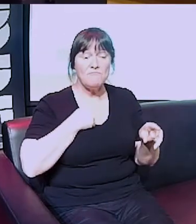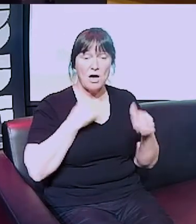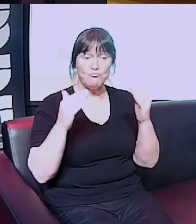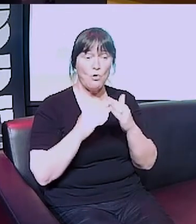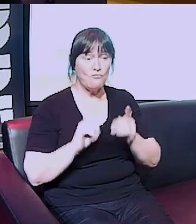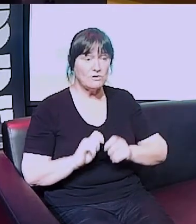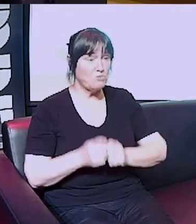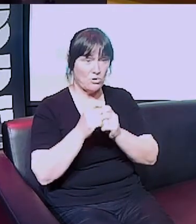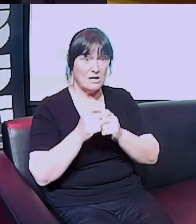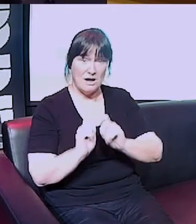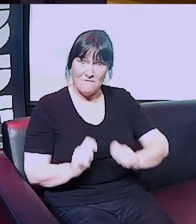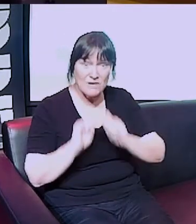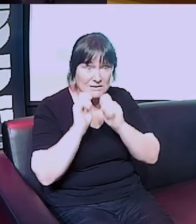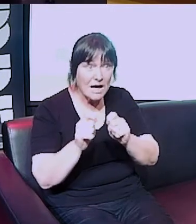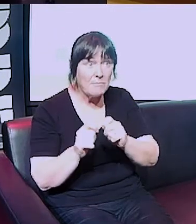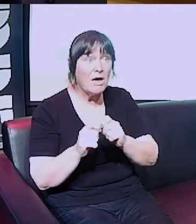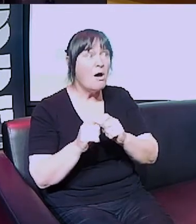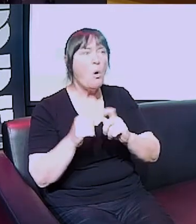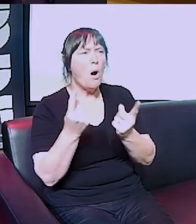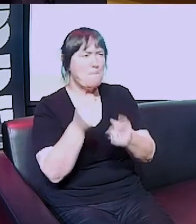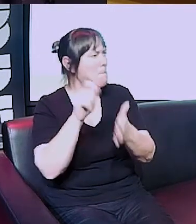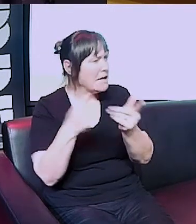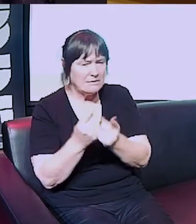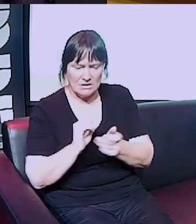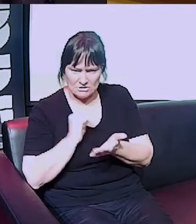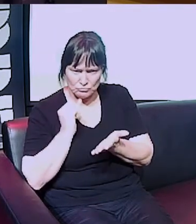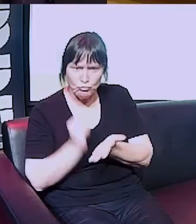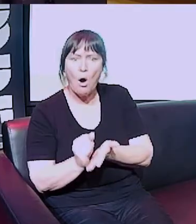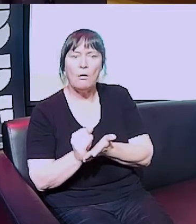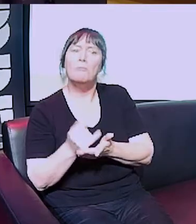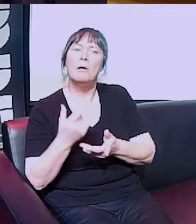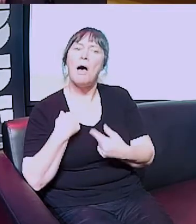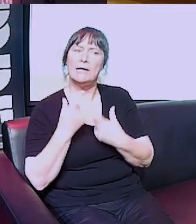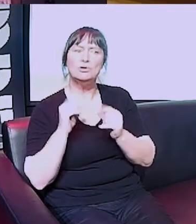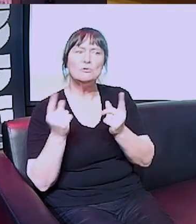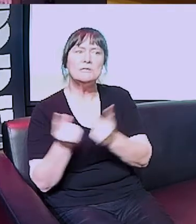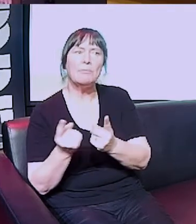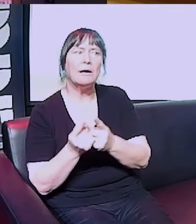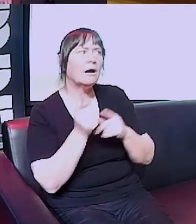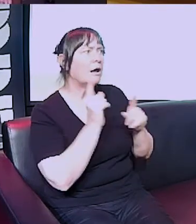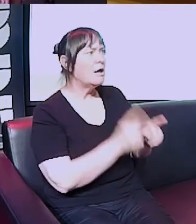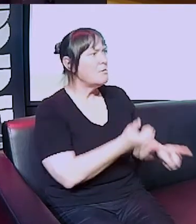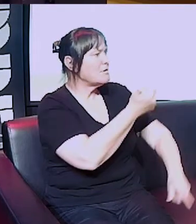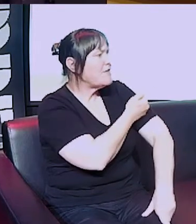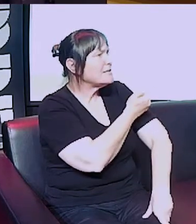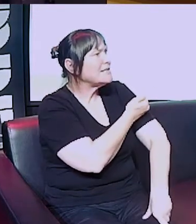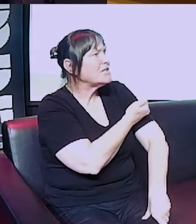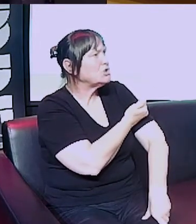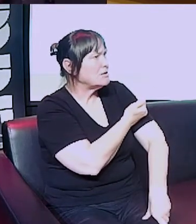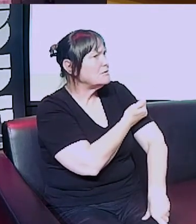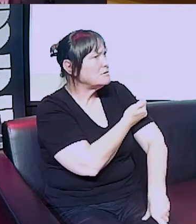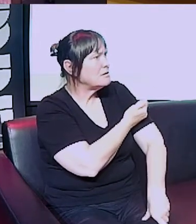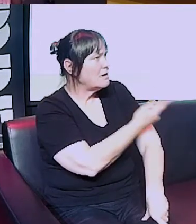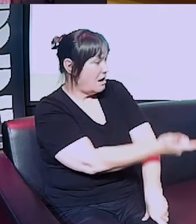manufactured, I have some comeback. I'm asked to put something into my arms and there is